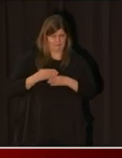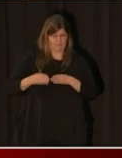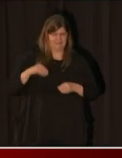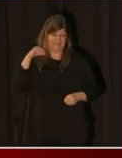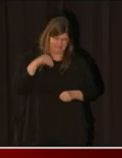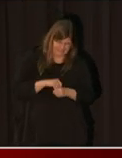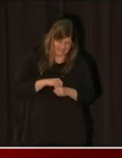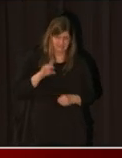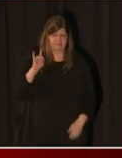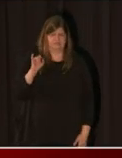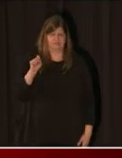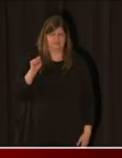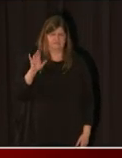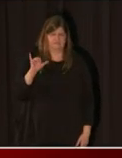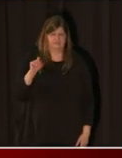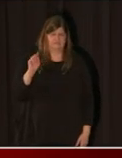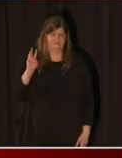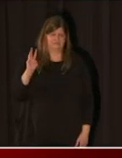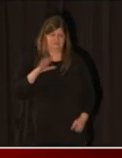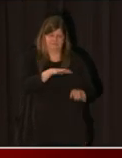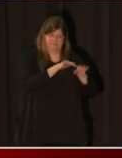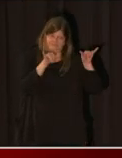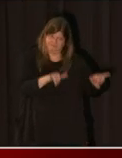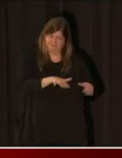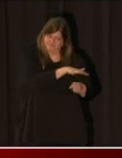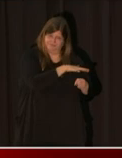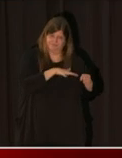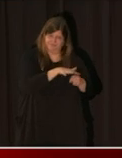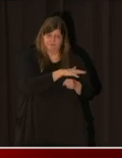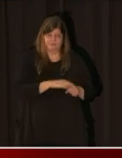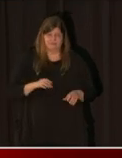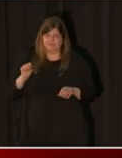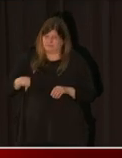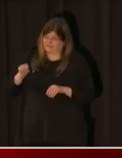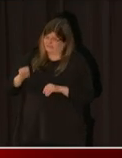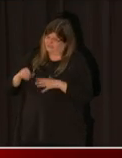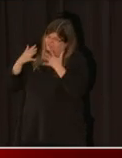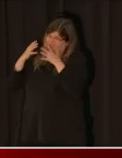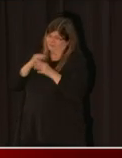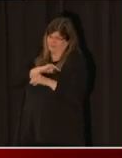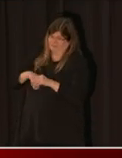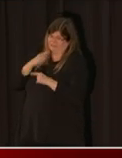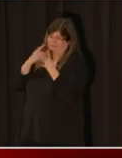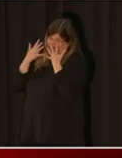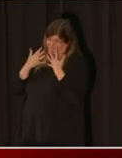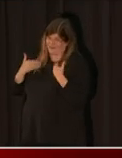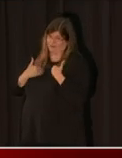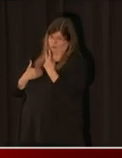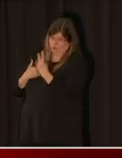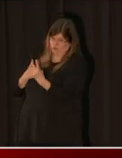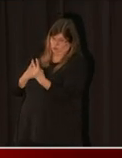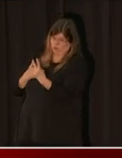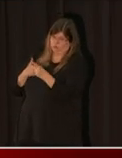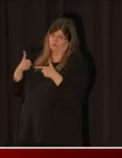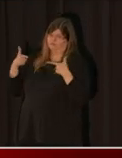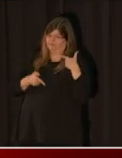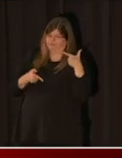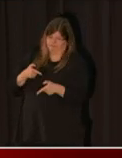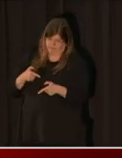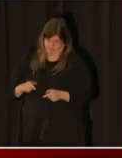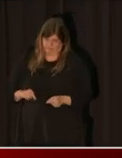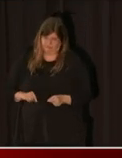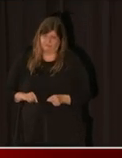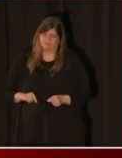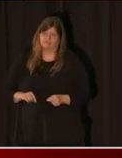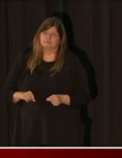means we had, additional officers. Very fortunately, we only had 2 shooting incidents this past weekend.